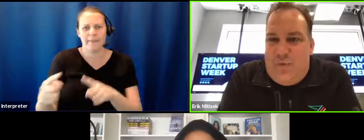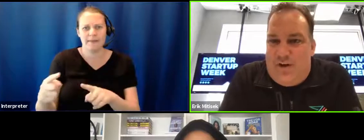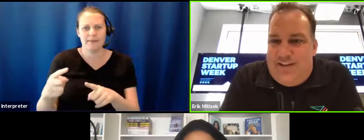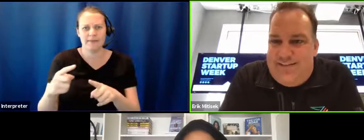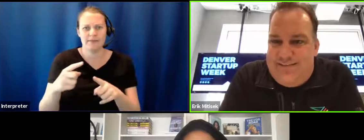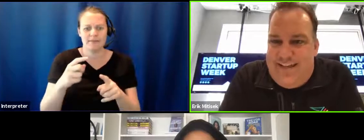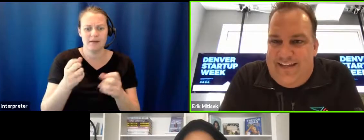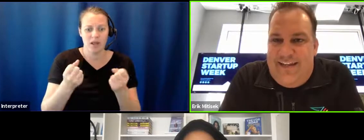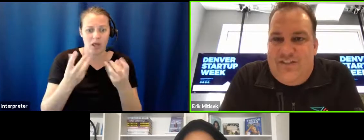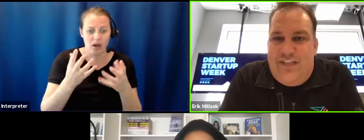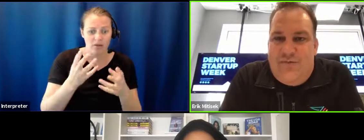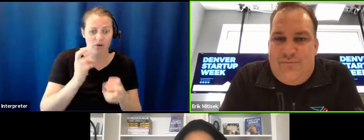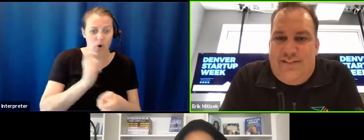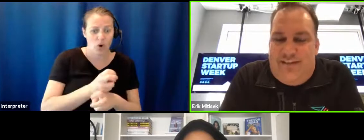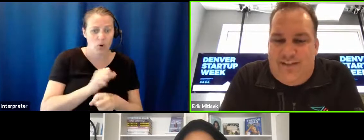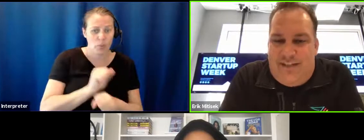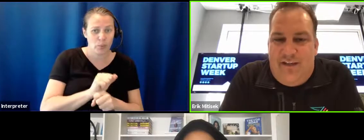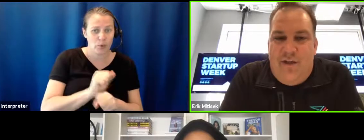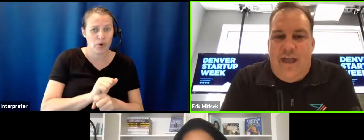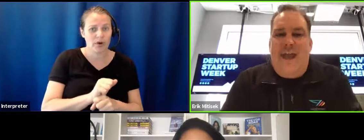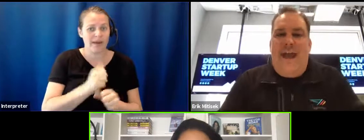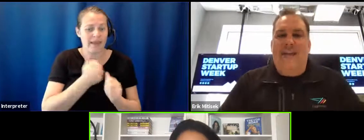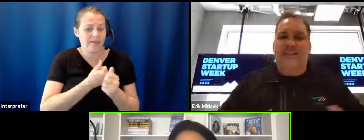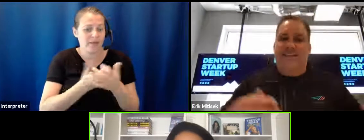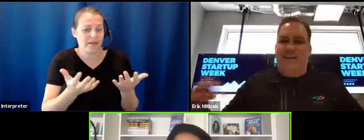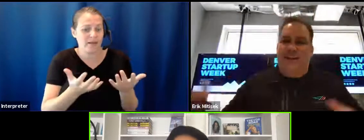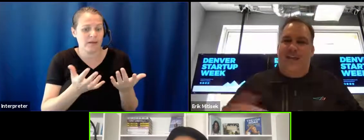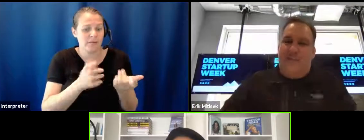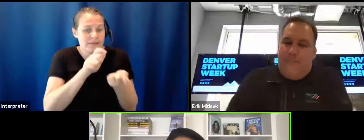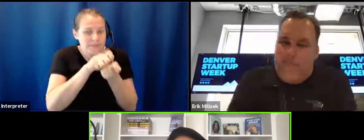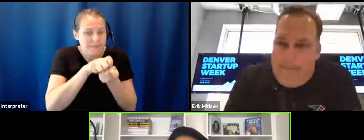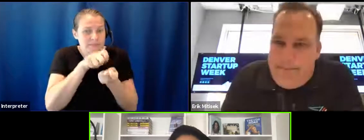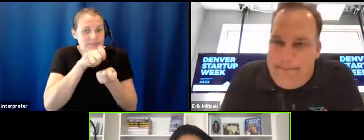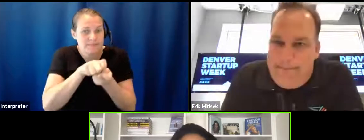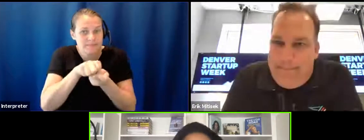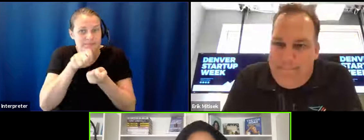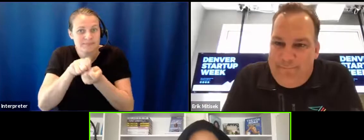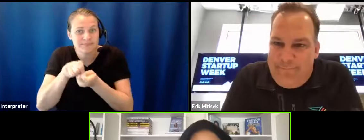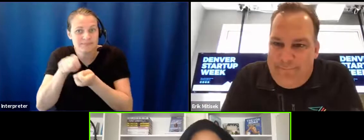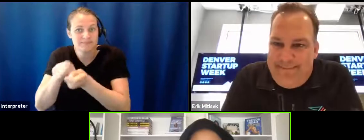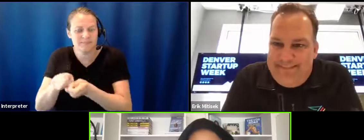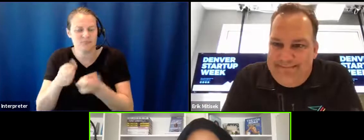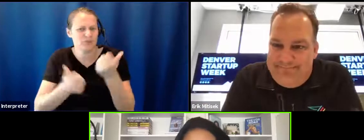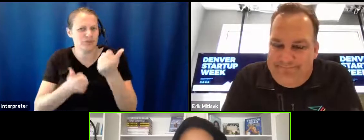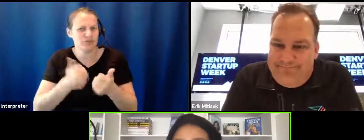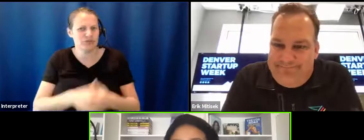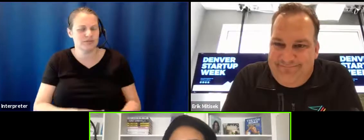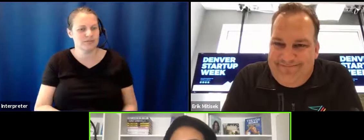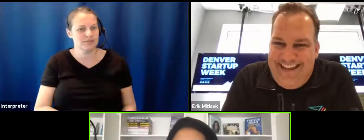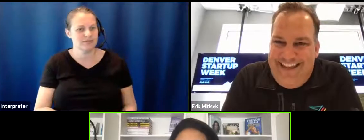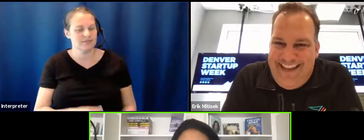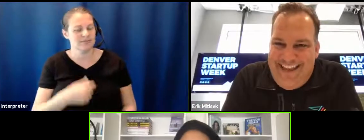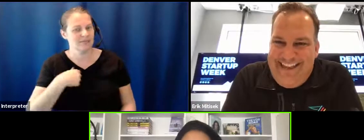of hard work and each thing was meticulous? Like, yeah, how did it come together? I would have to say the latter.